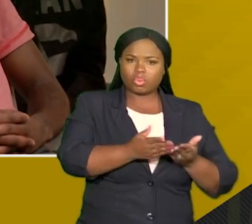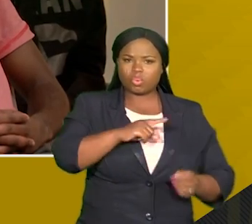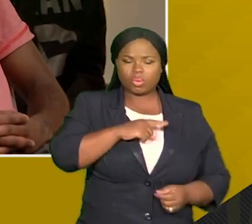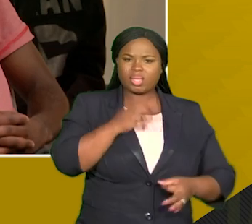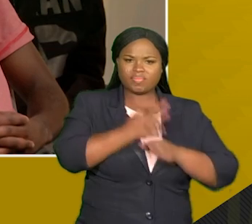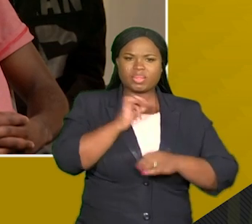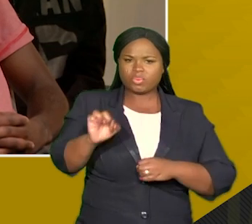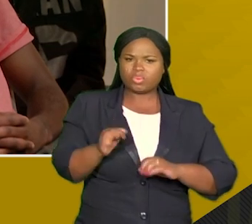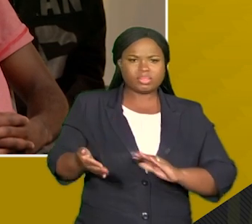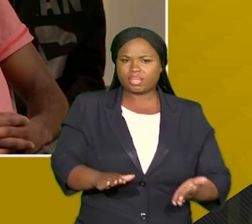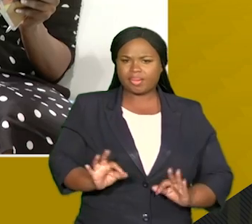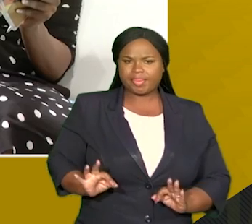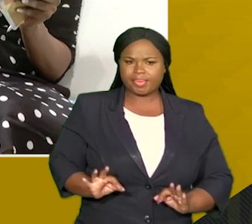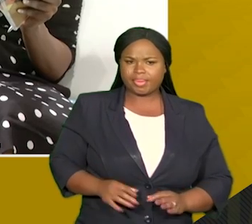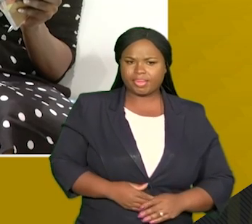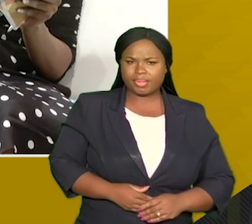father did not pass away.